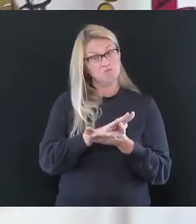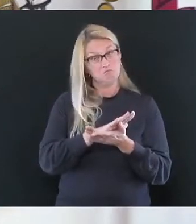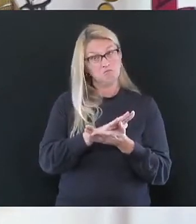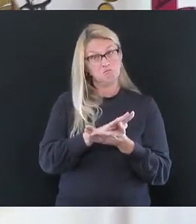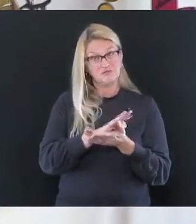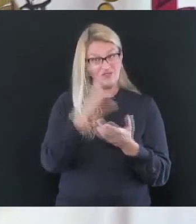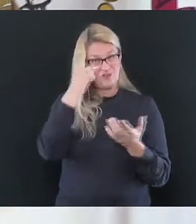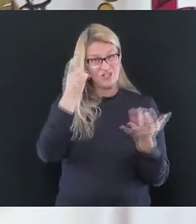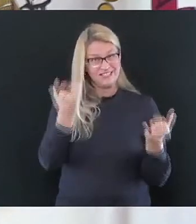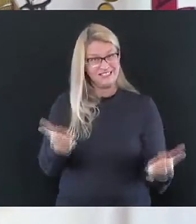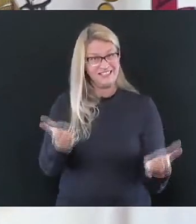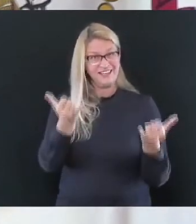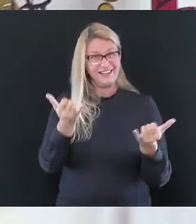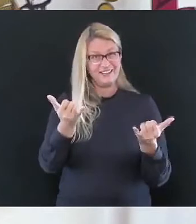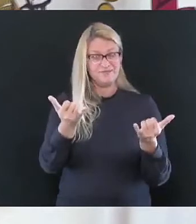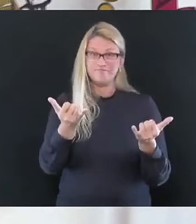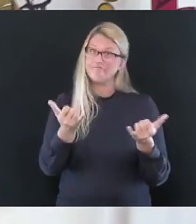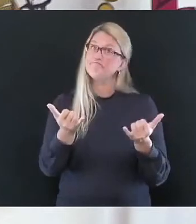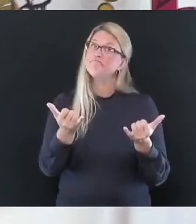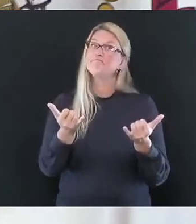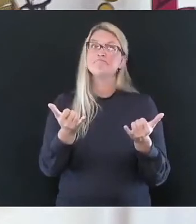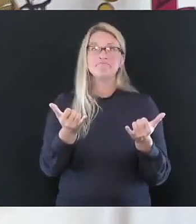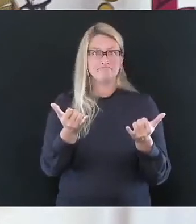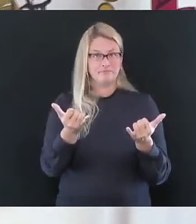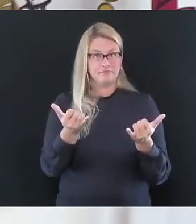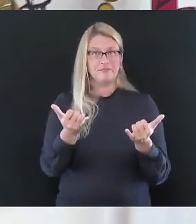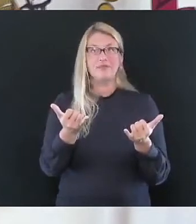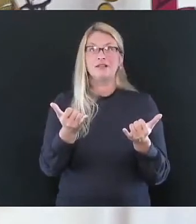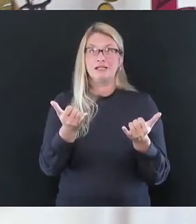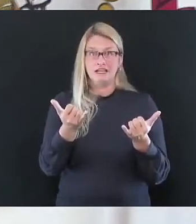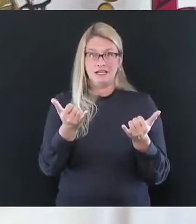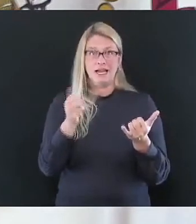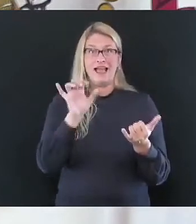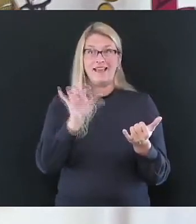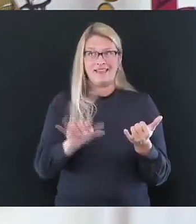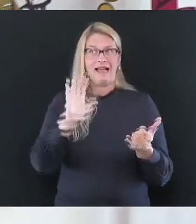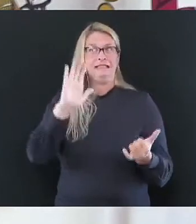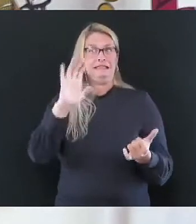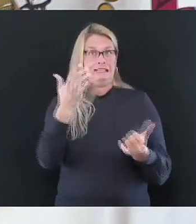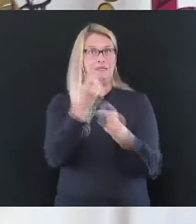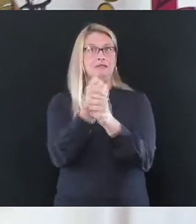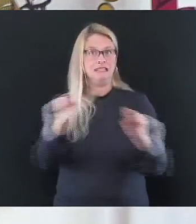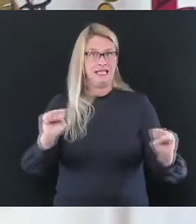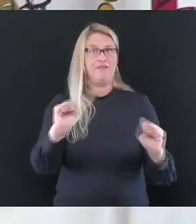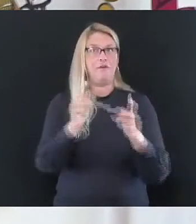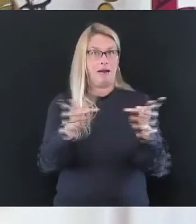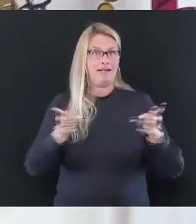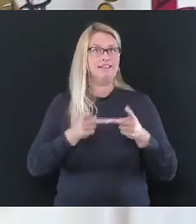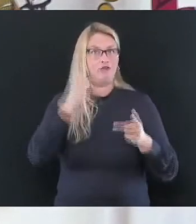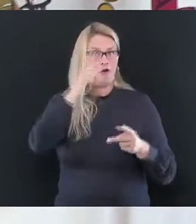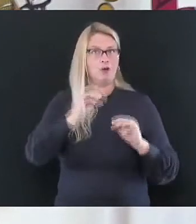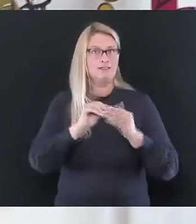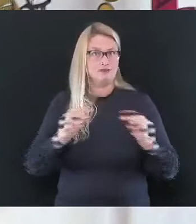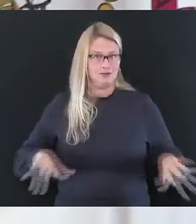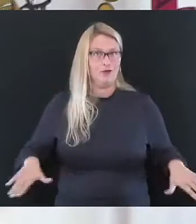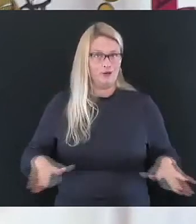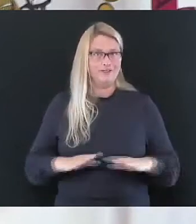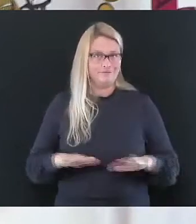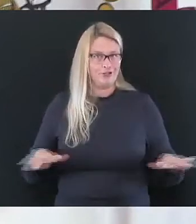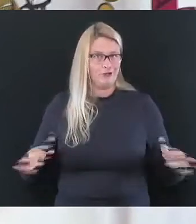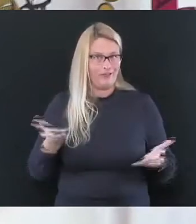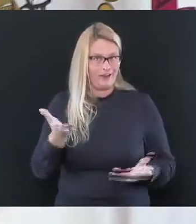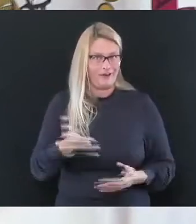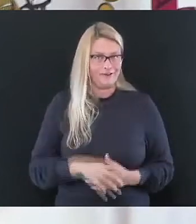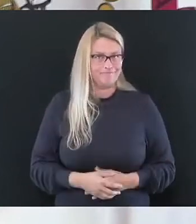truly today, it is one doggone safe spot to be. So, with